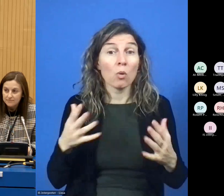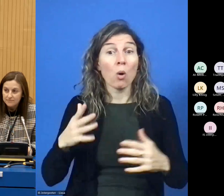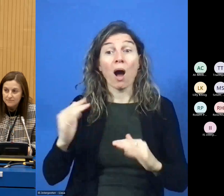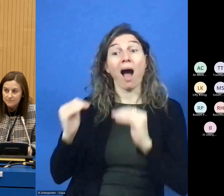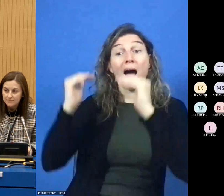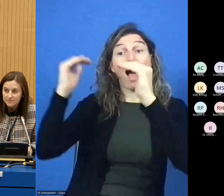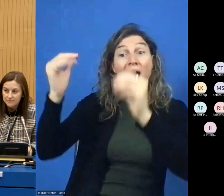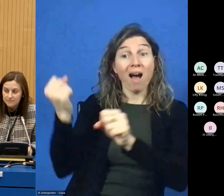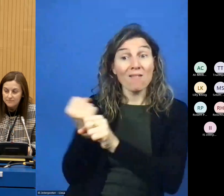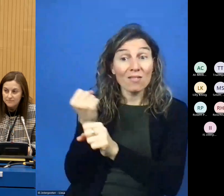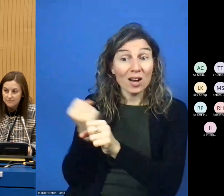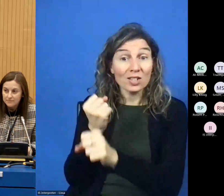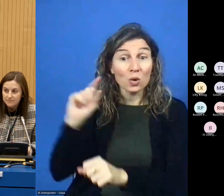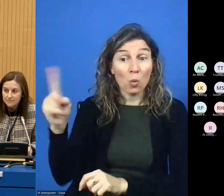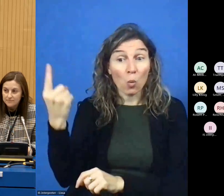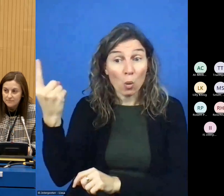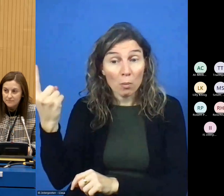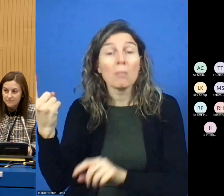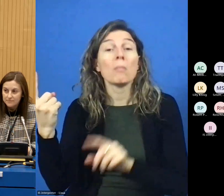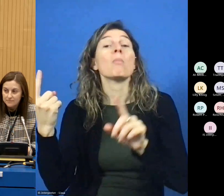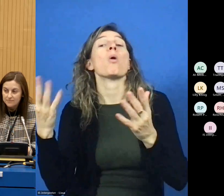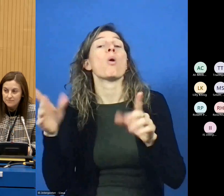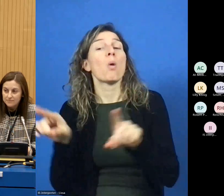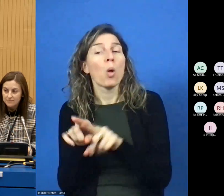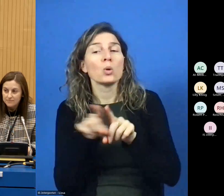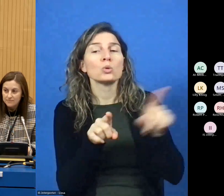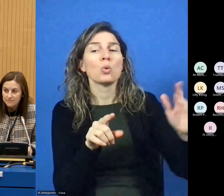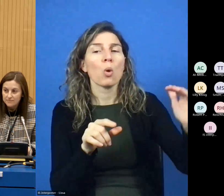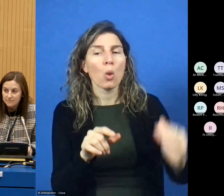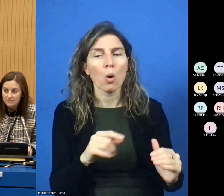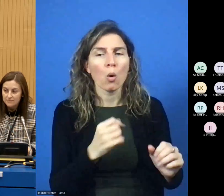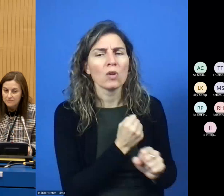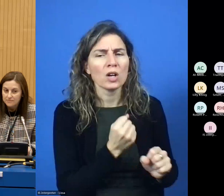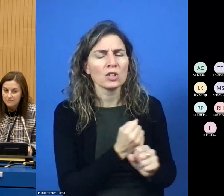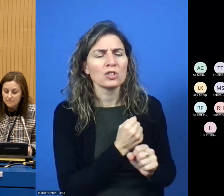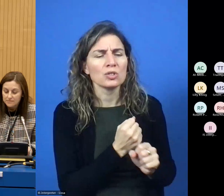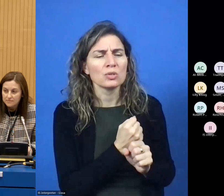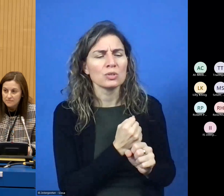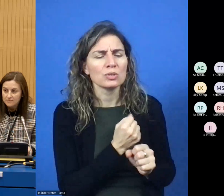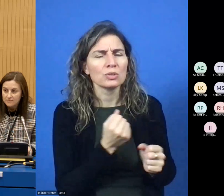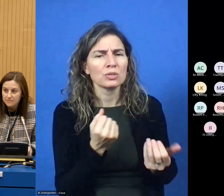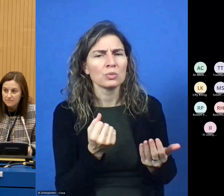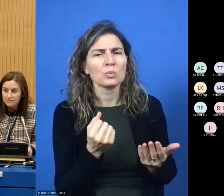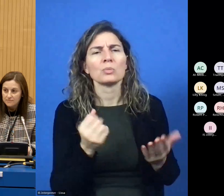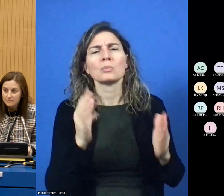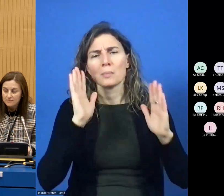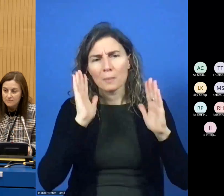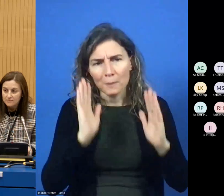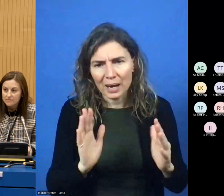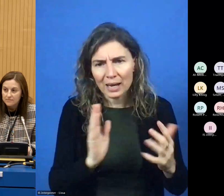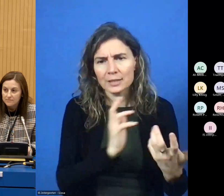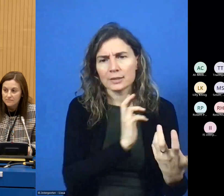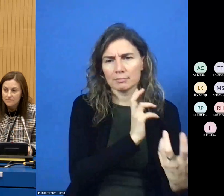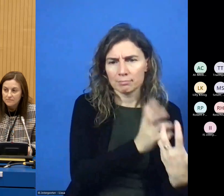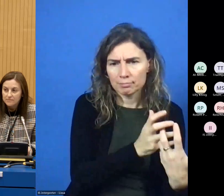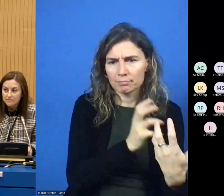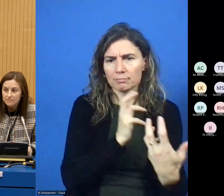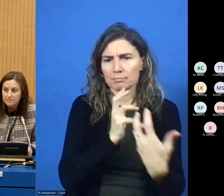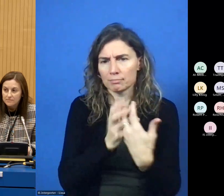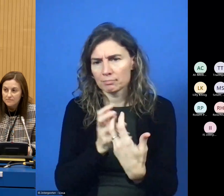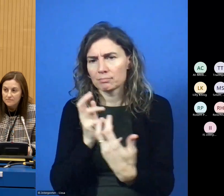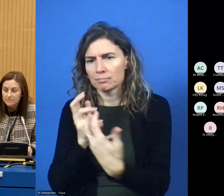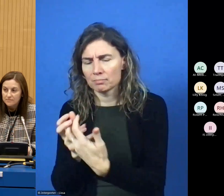or the low function also, because it has to be suitable for each and every student. So